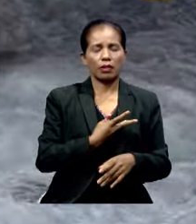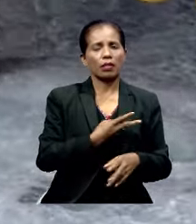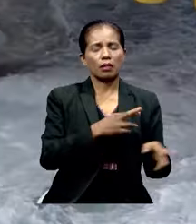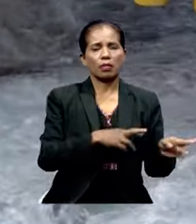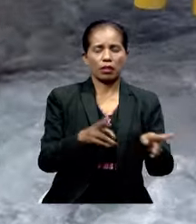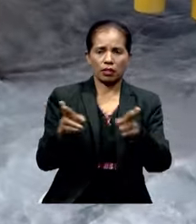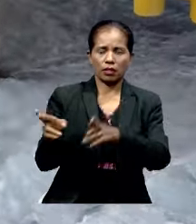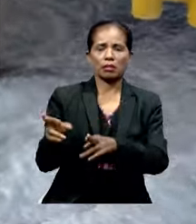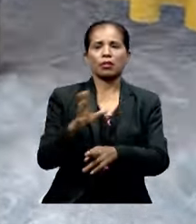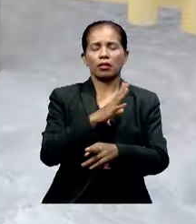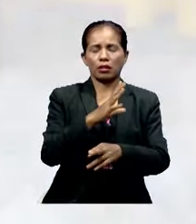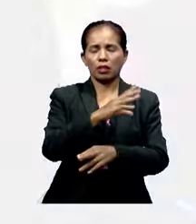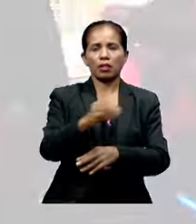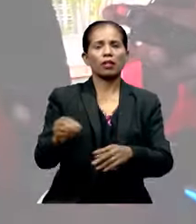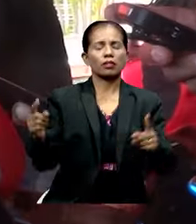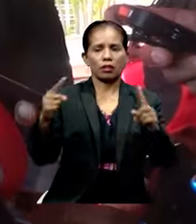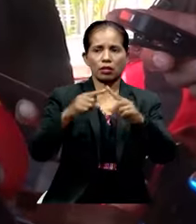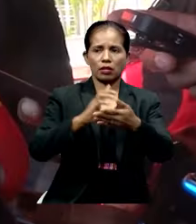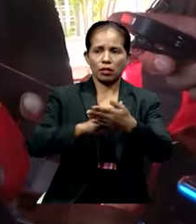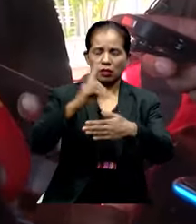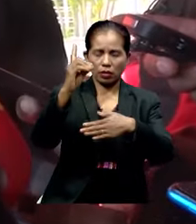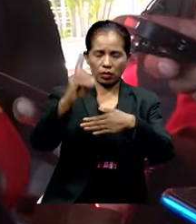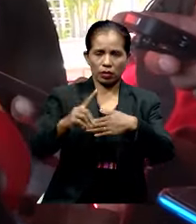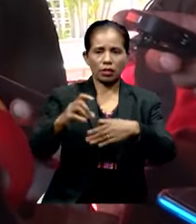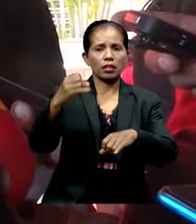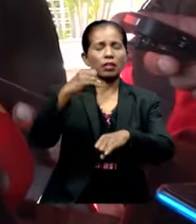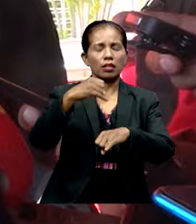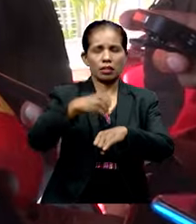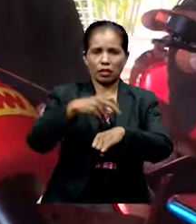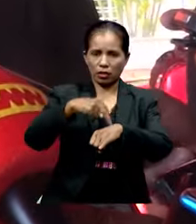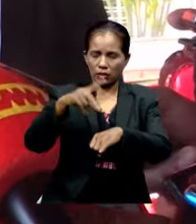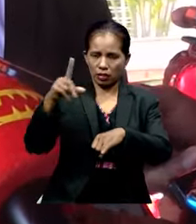We already went to the international tribunal